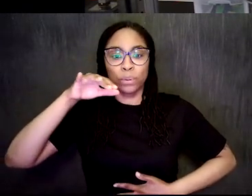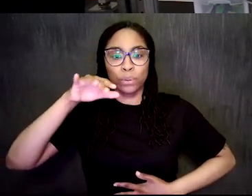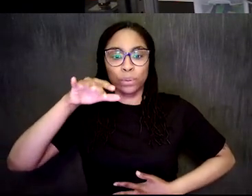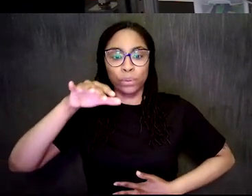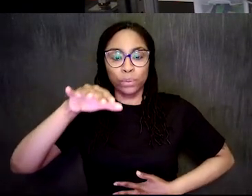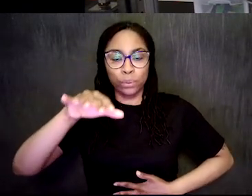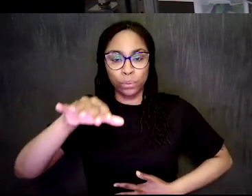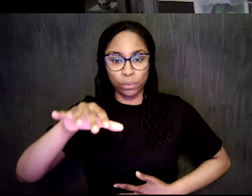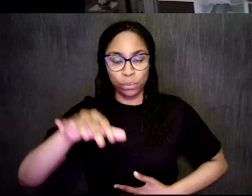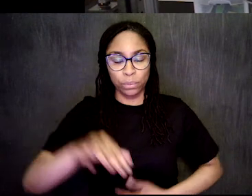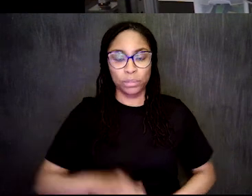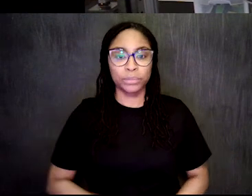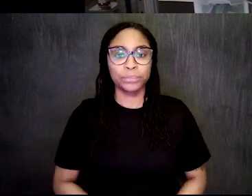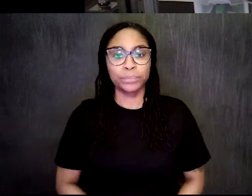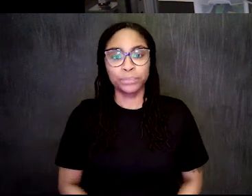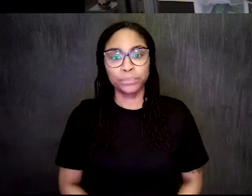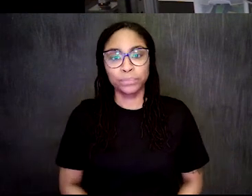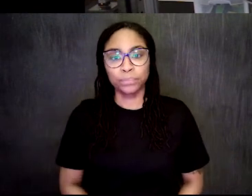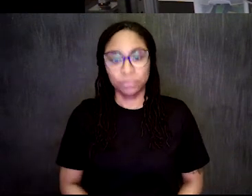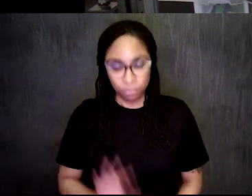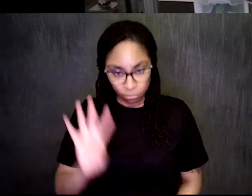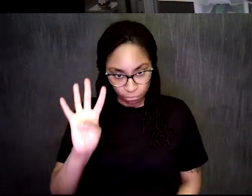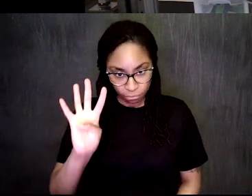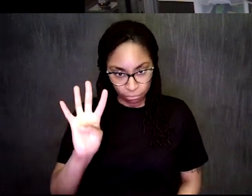and out.